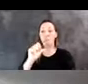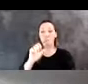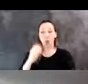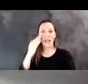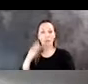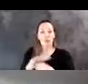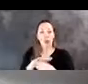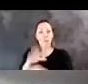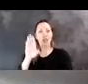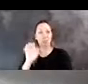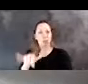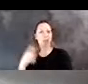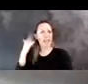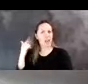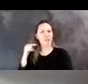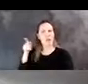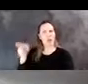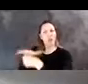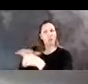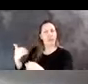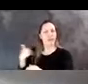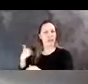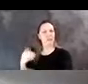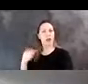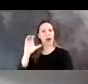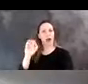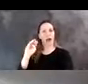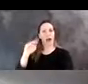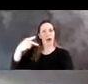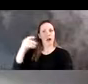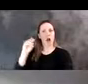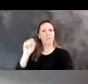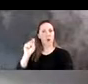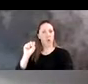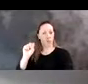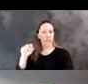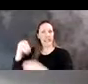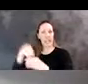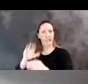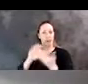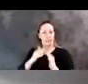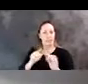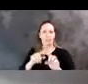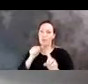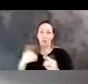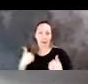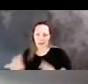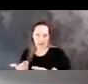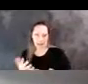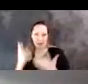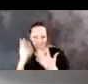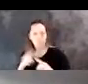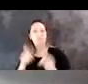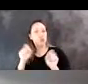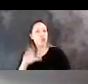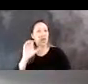in the Bay Area of California, they have composting in their cities. But unfortunately, we don't have that here. But you can compost